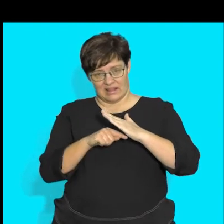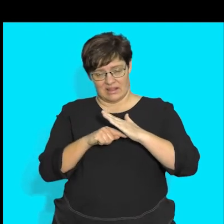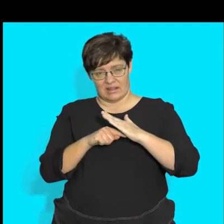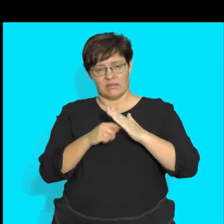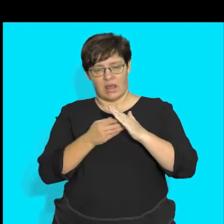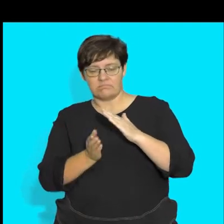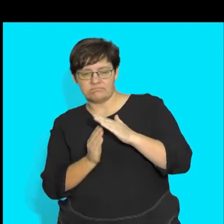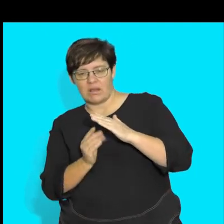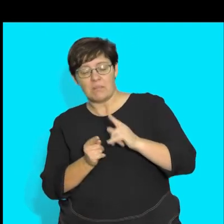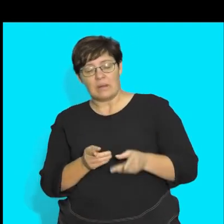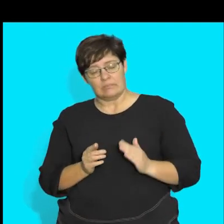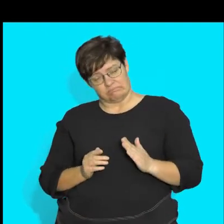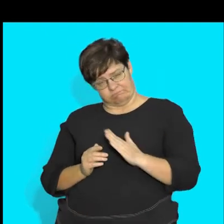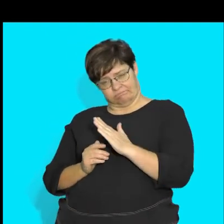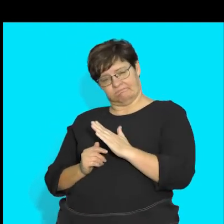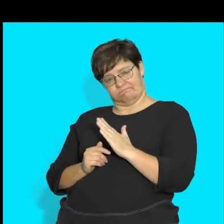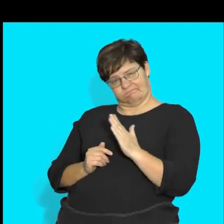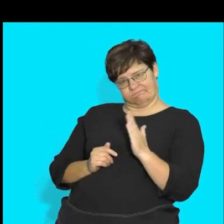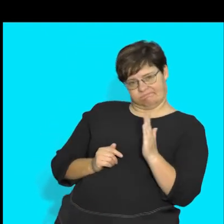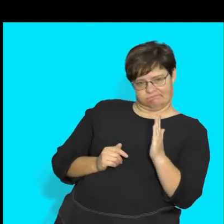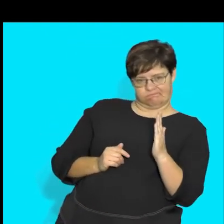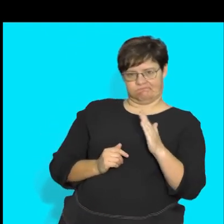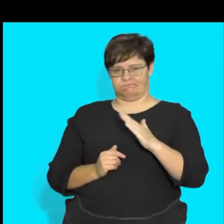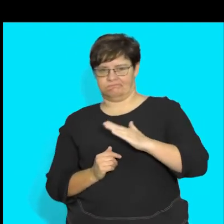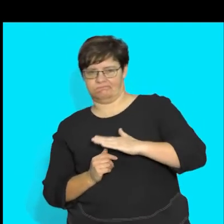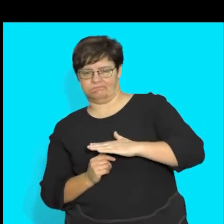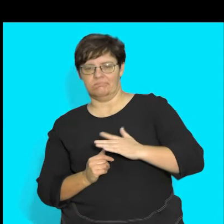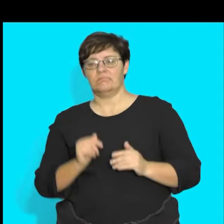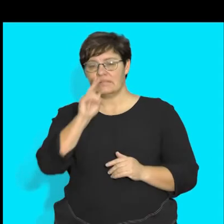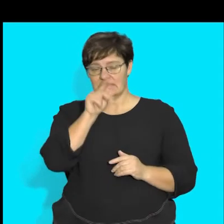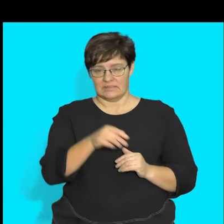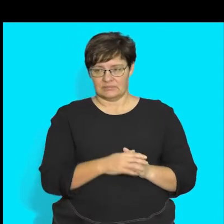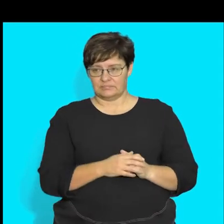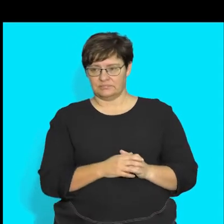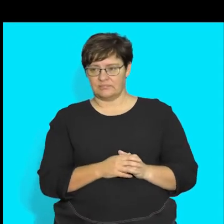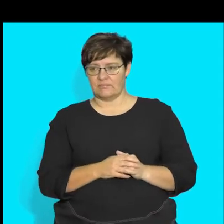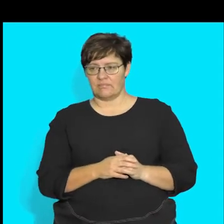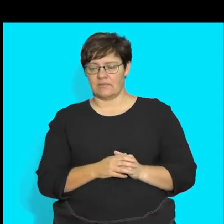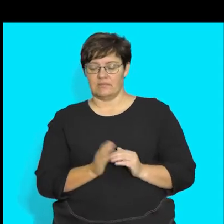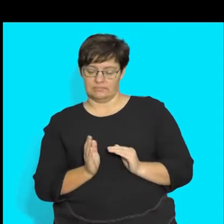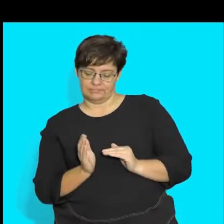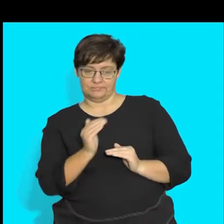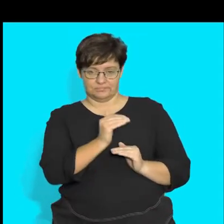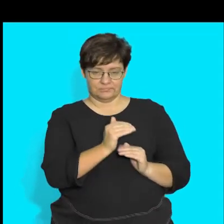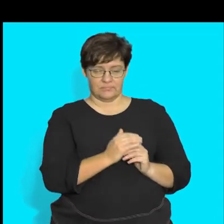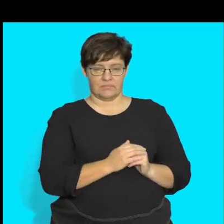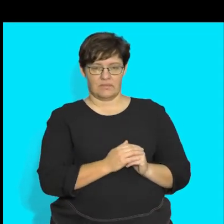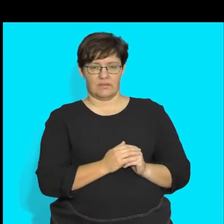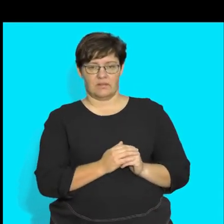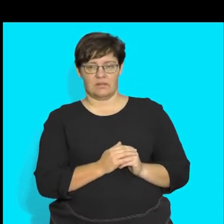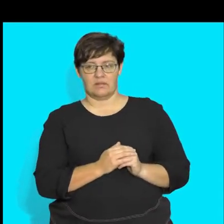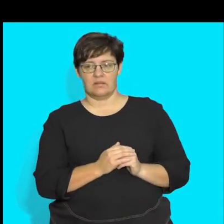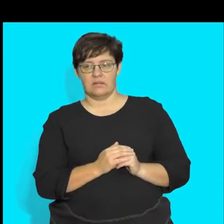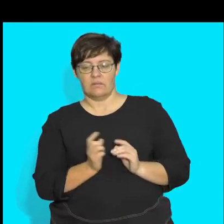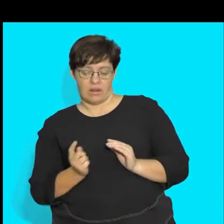what's important is the angle, and you can see where the arrow is there on my angle. The arrow is in an